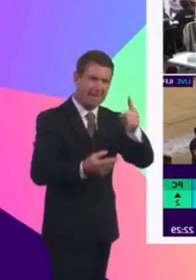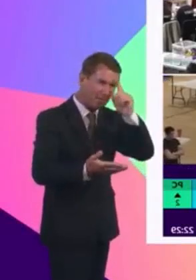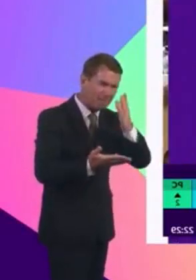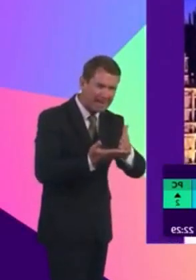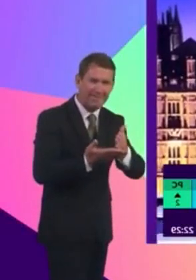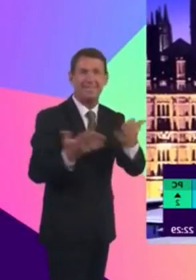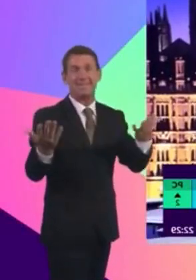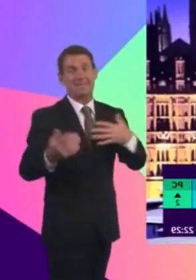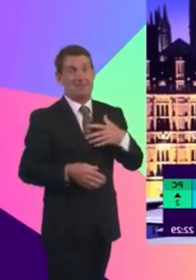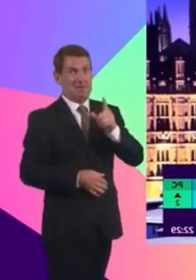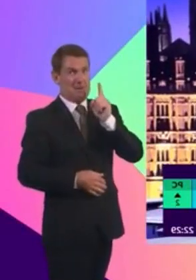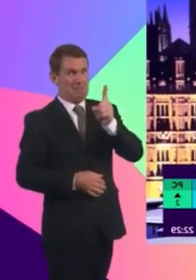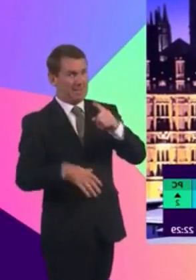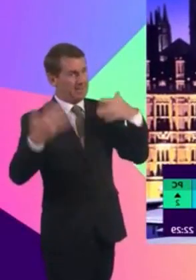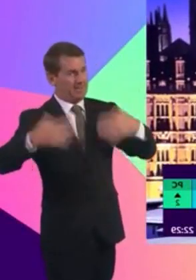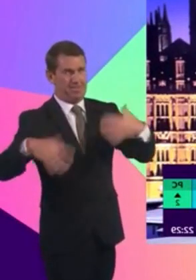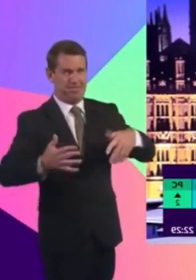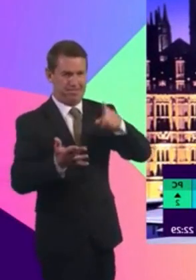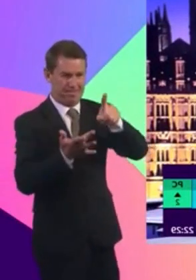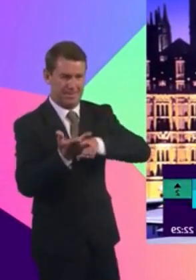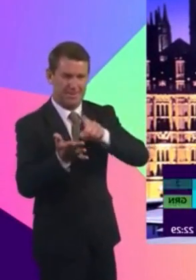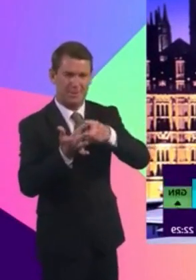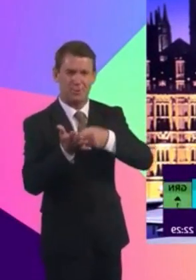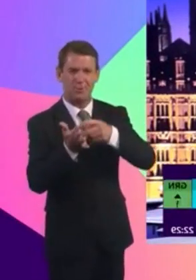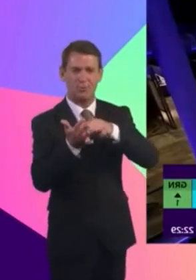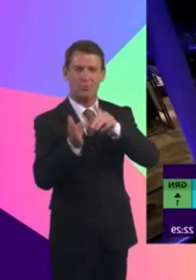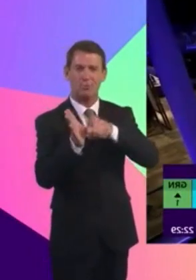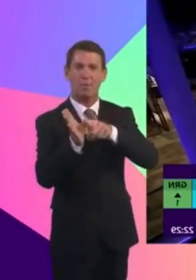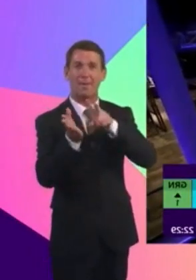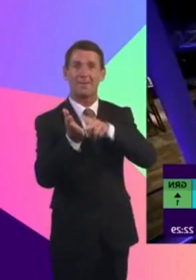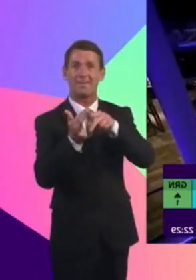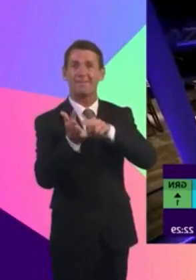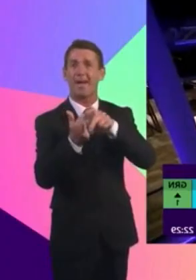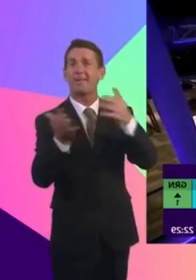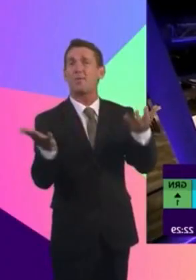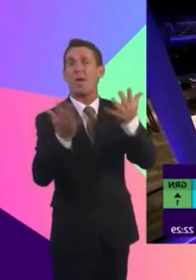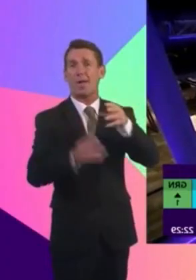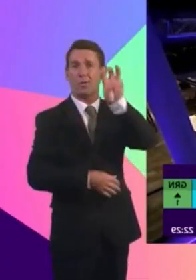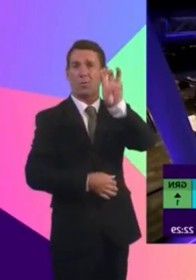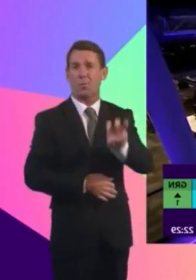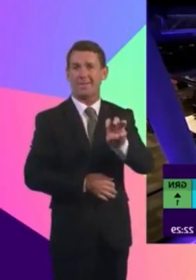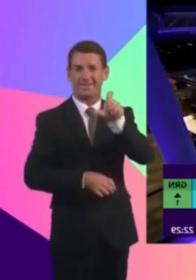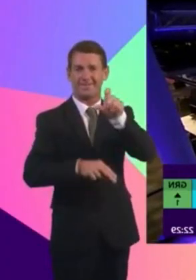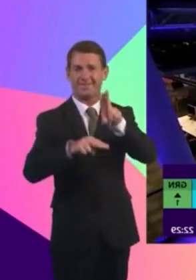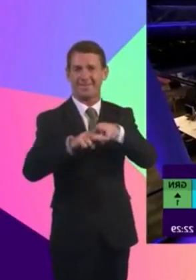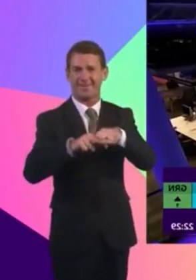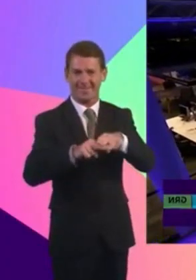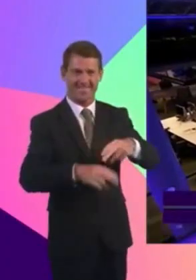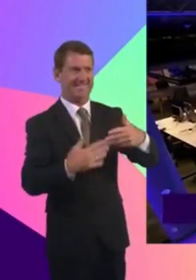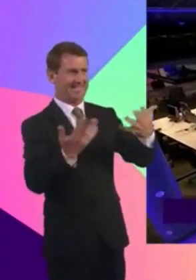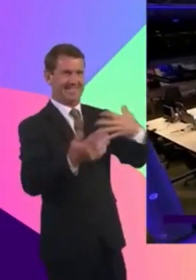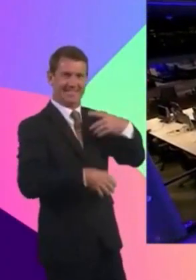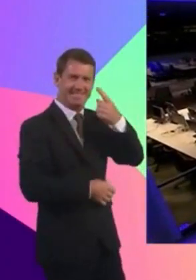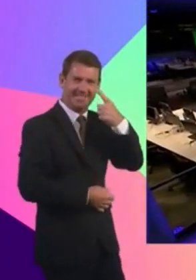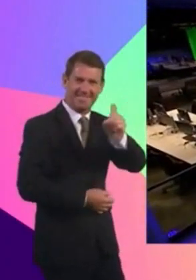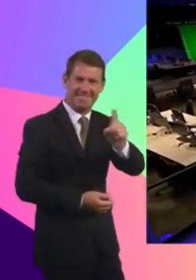But tonight there will be no arguing with Jeremy Graphics animate, so he's in adult charge. It is 10 o'clock, the polls have closed, the general election is